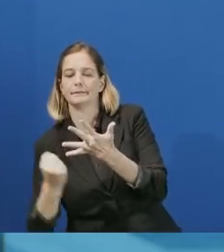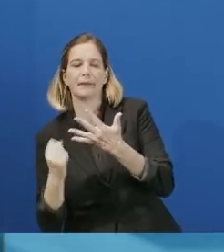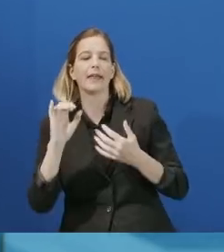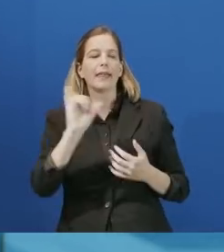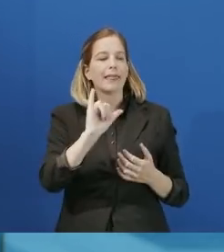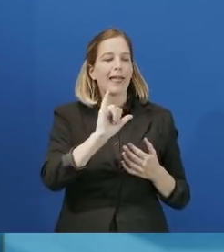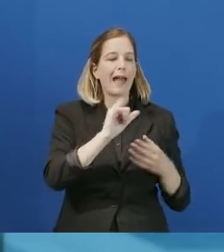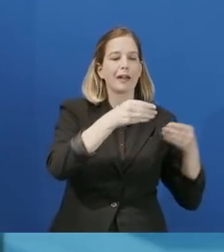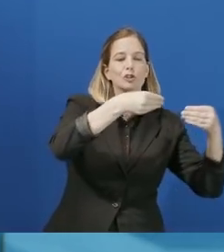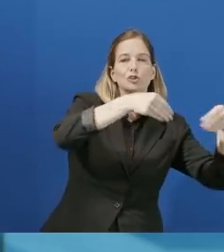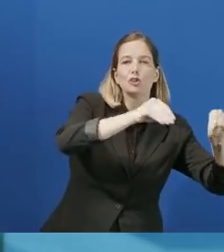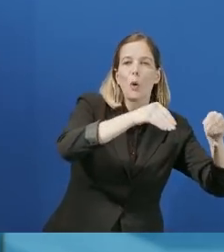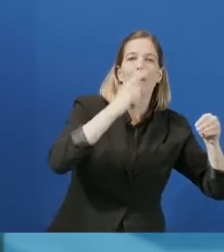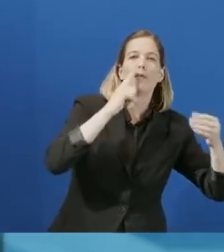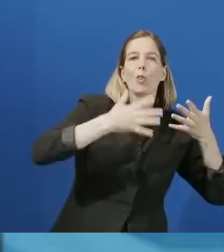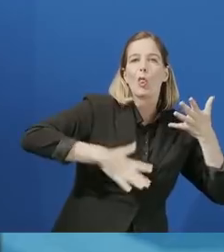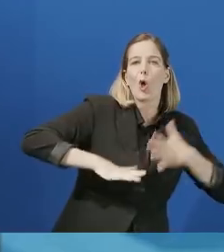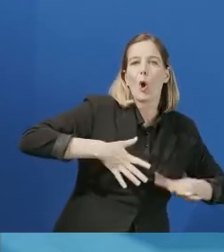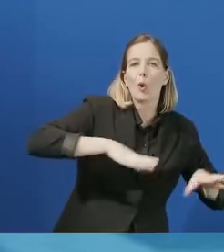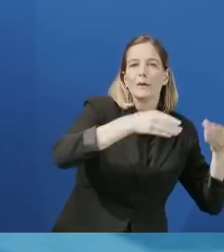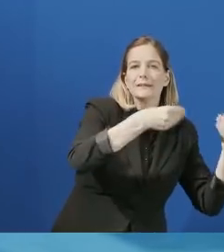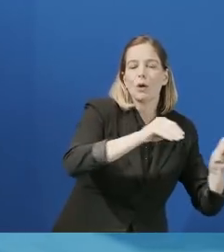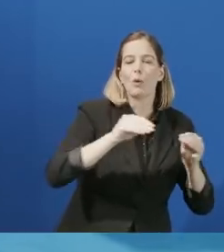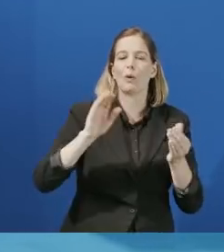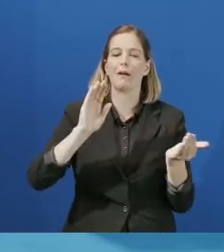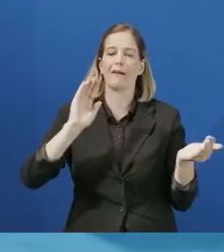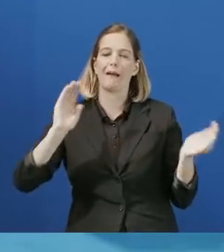I want to say that what